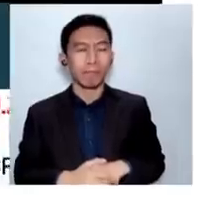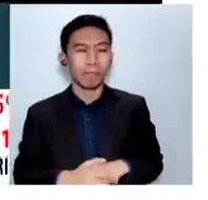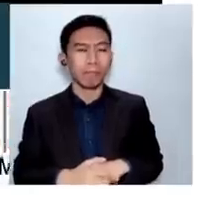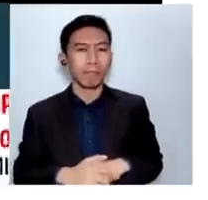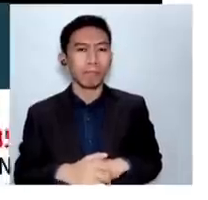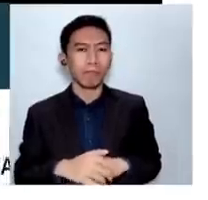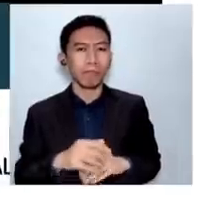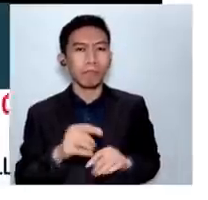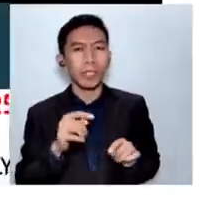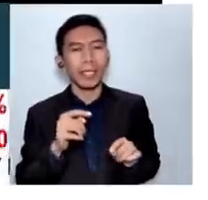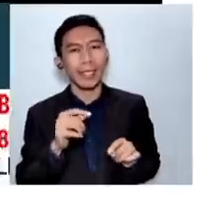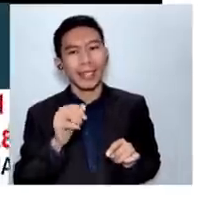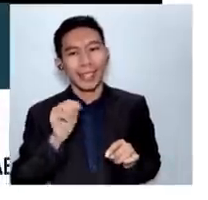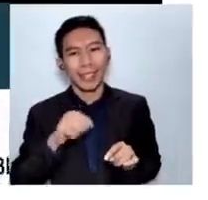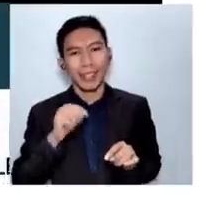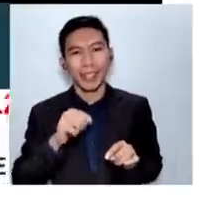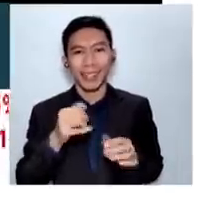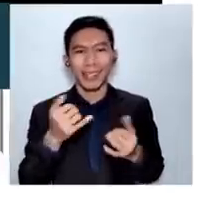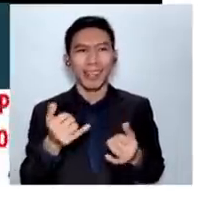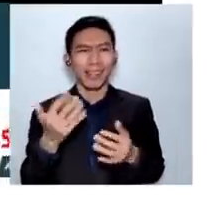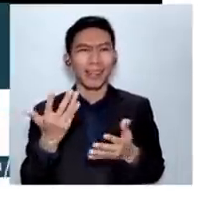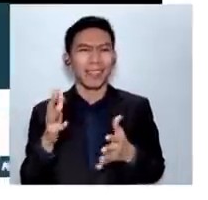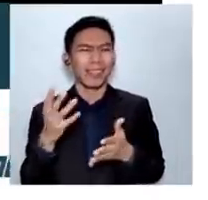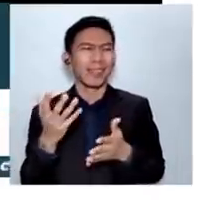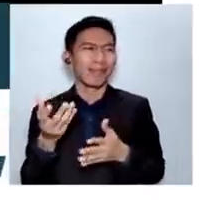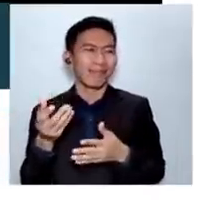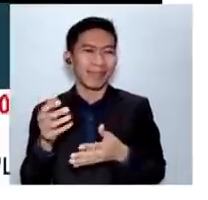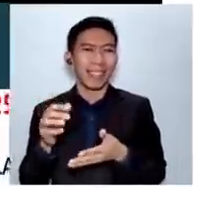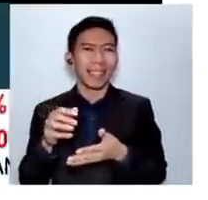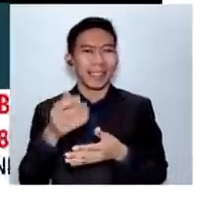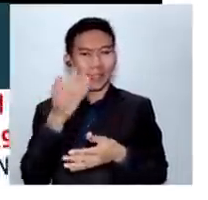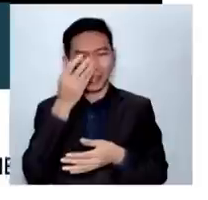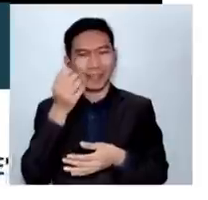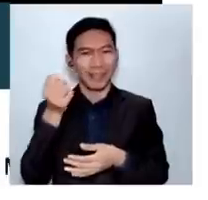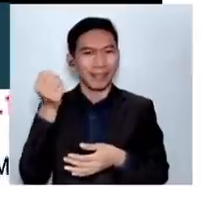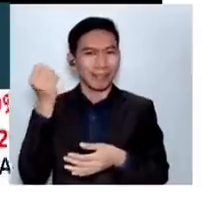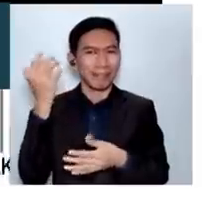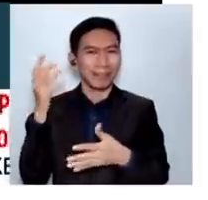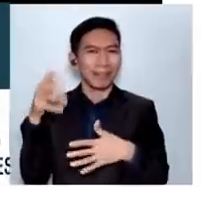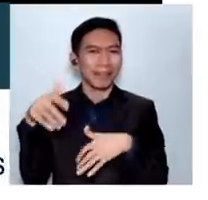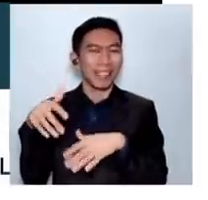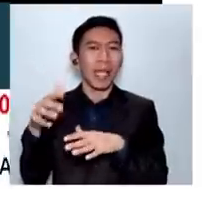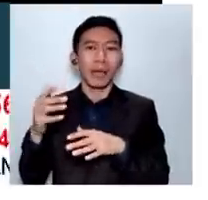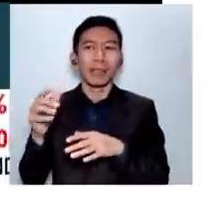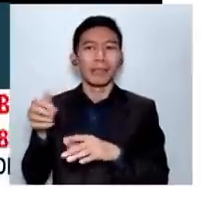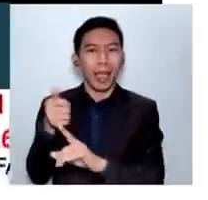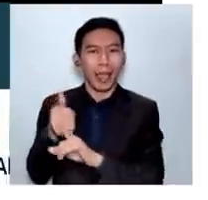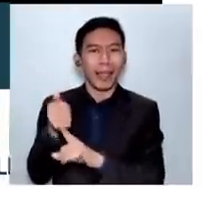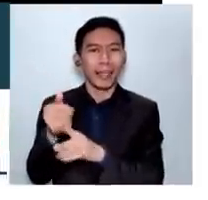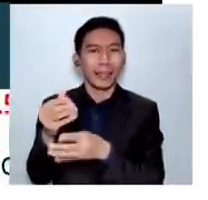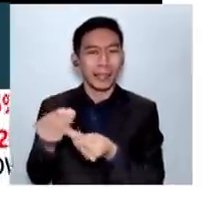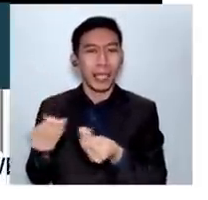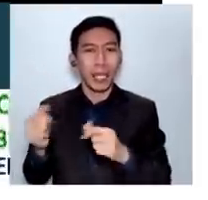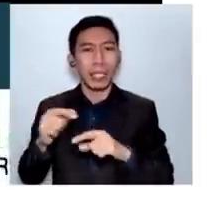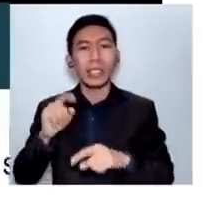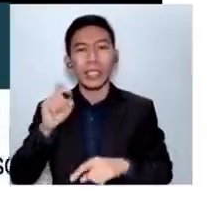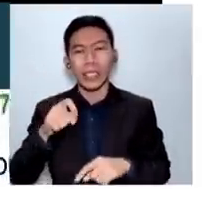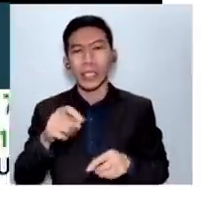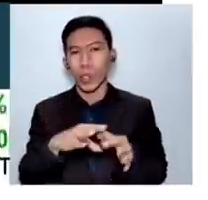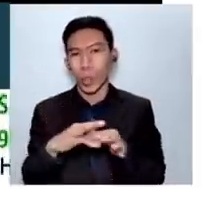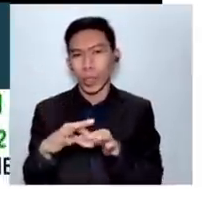Well, this is water under the bridge already, so that's for them to sort out, you know. So they should